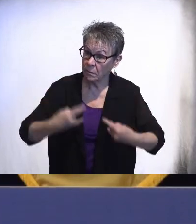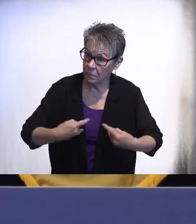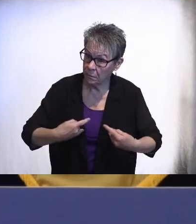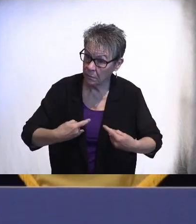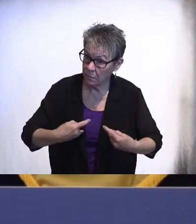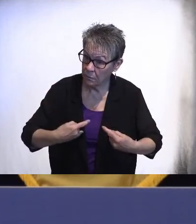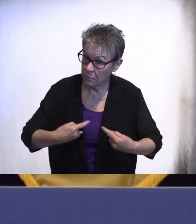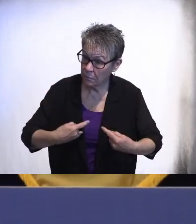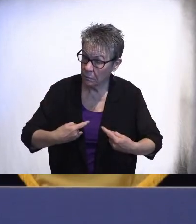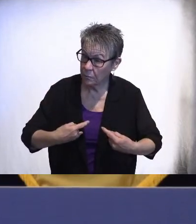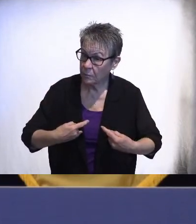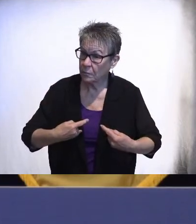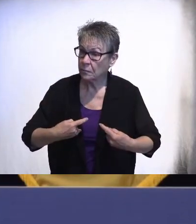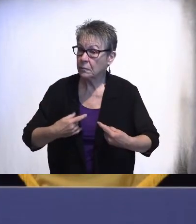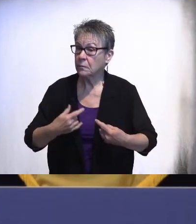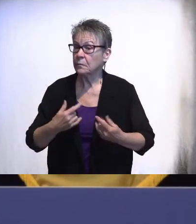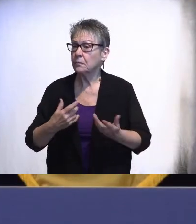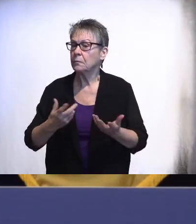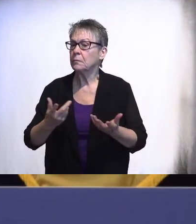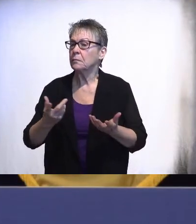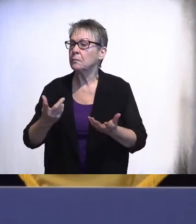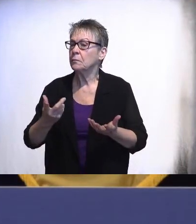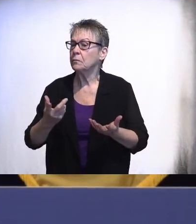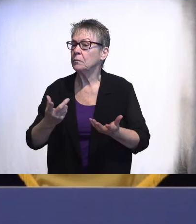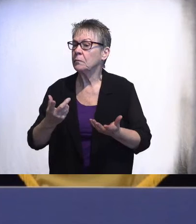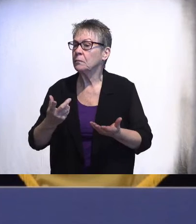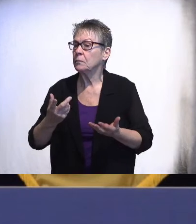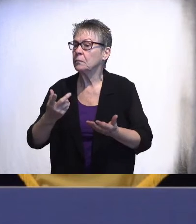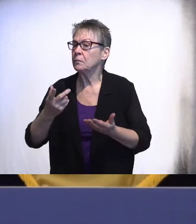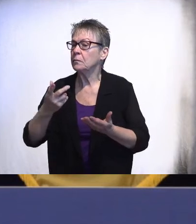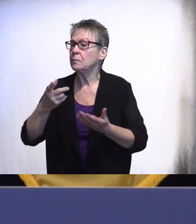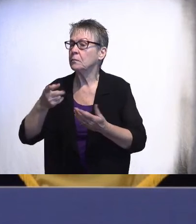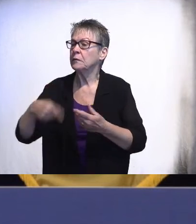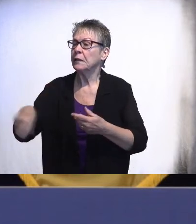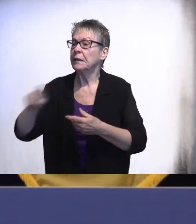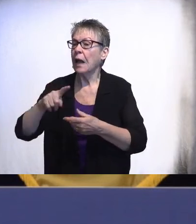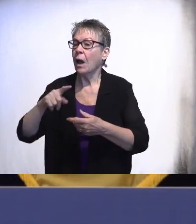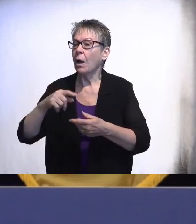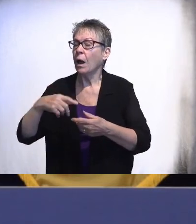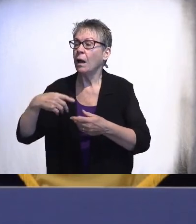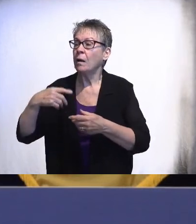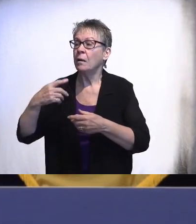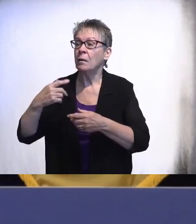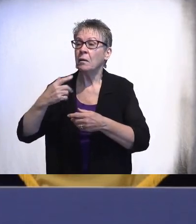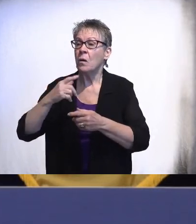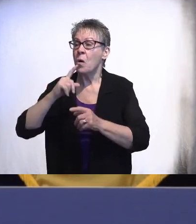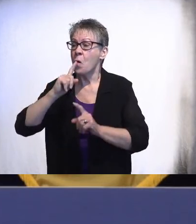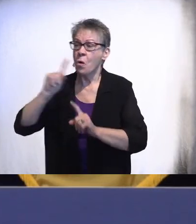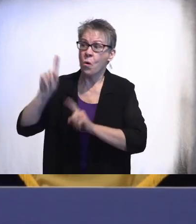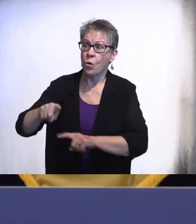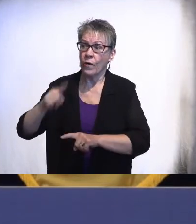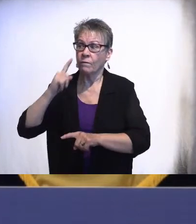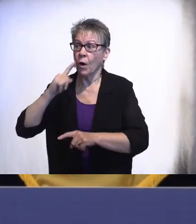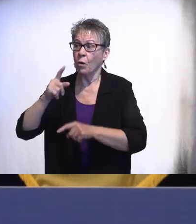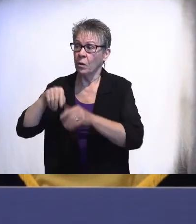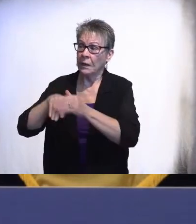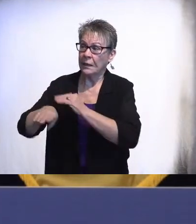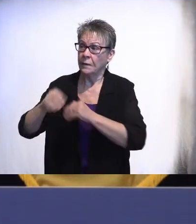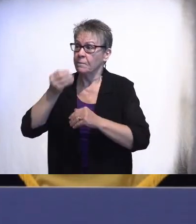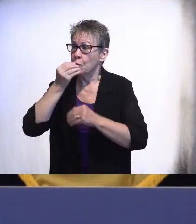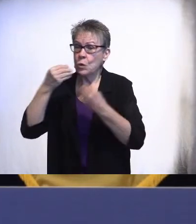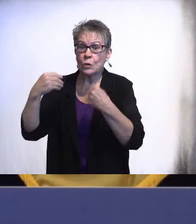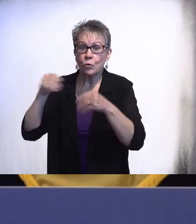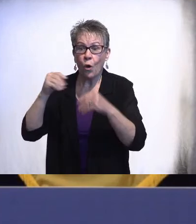at supermarkets? Apparently there's some question about this. Over the weekend, I was with someone who attempted to return